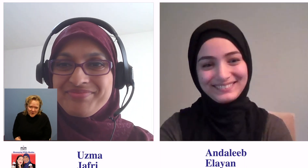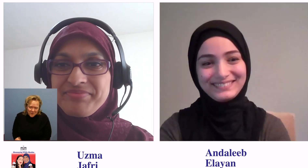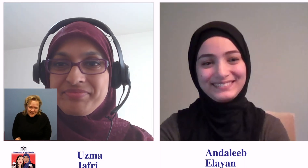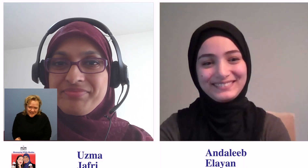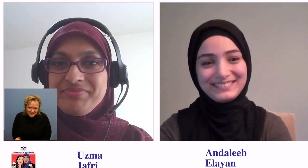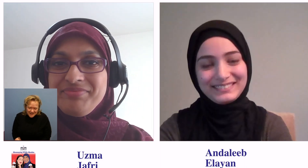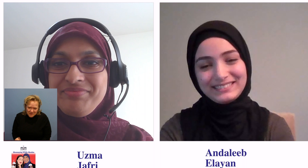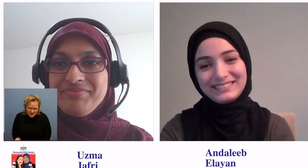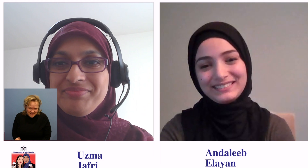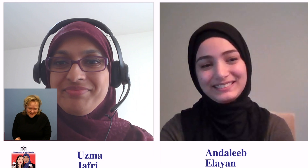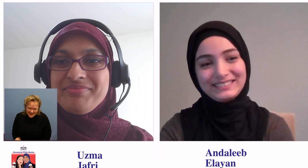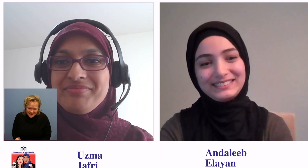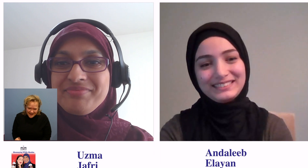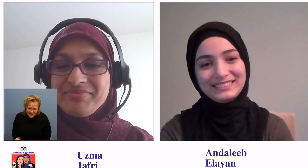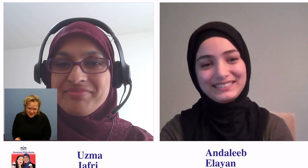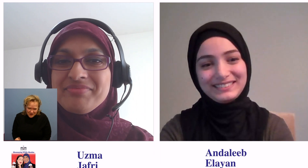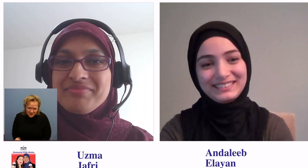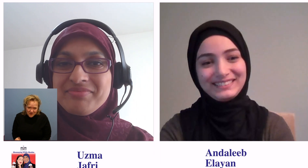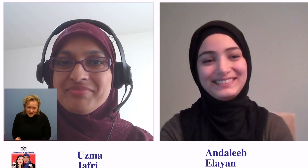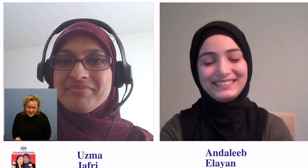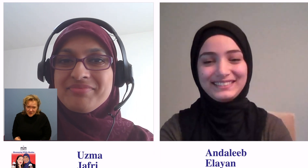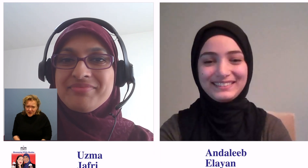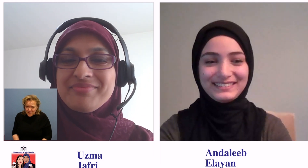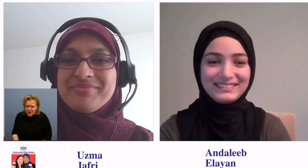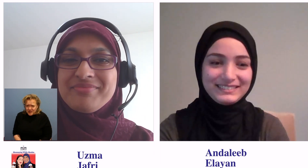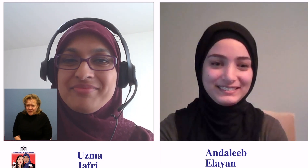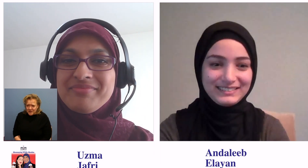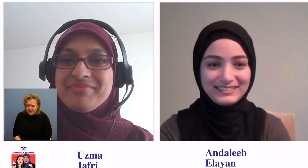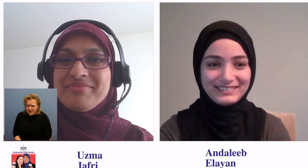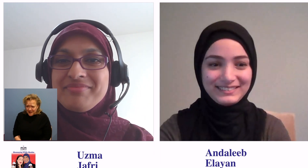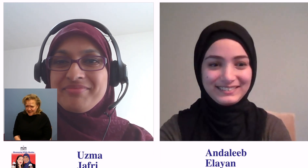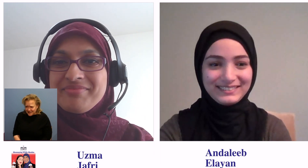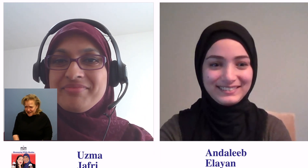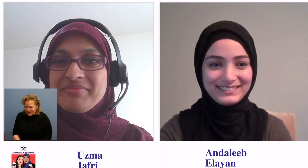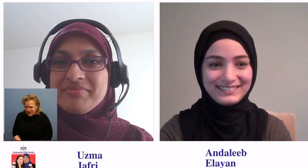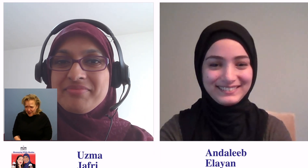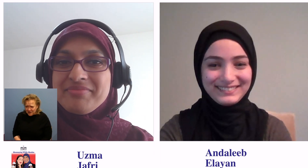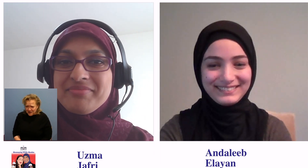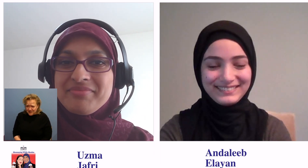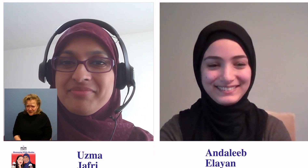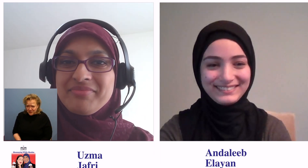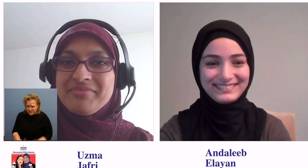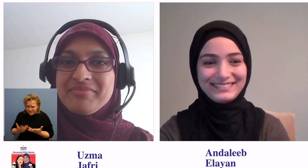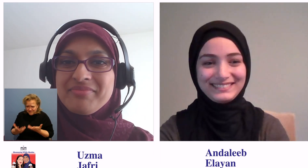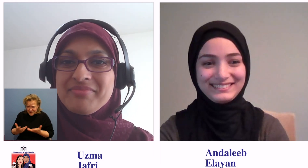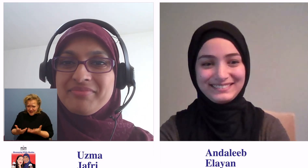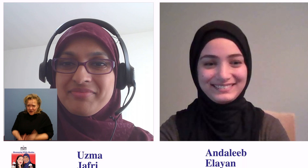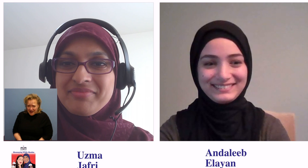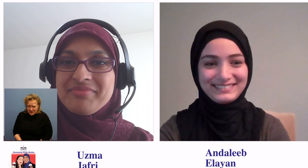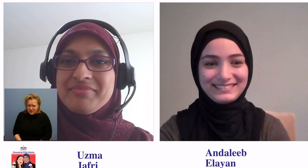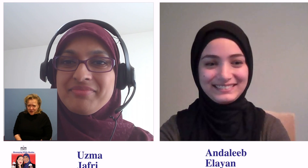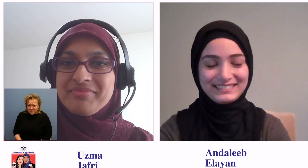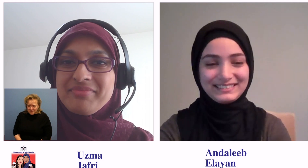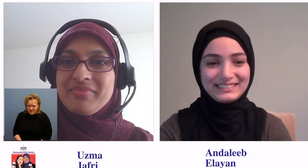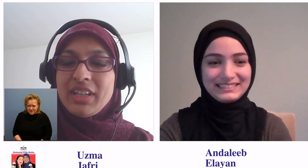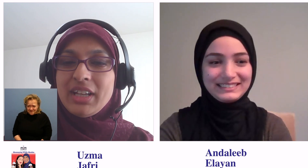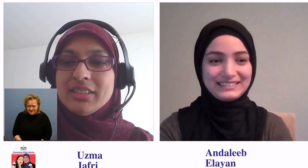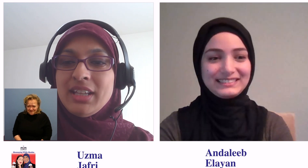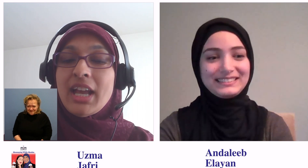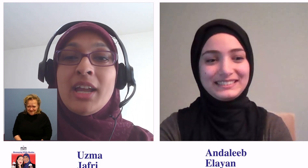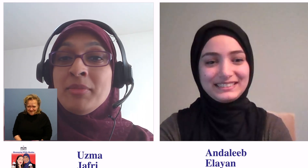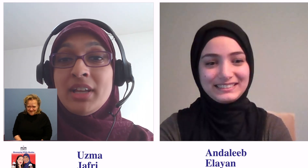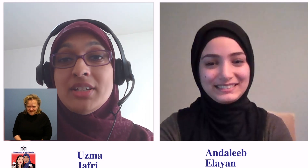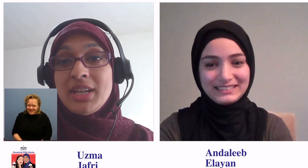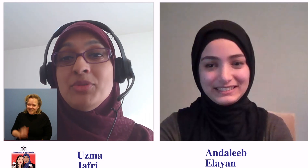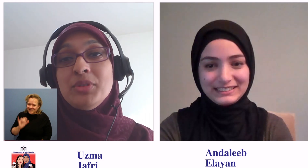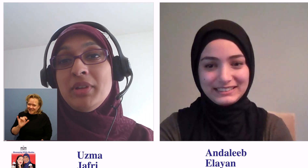we're always open to silly questions like that as well. You can, you can approach deaf people and, and they're happy to engage with you. Yeah.